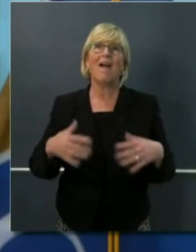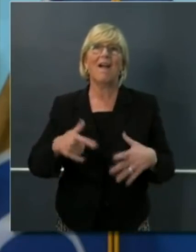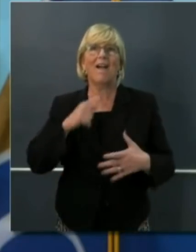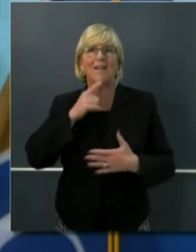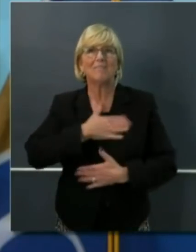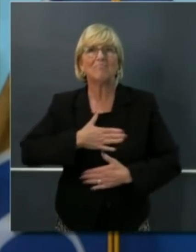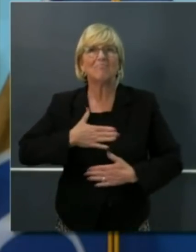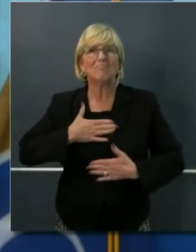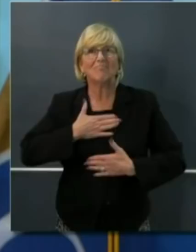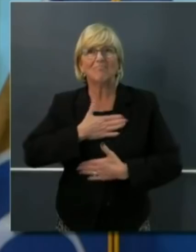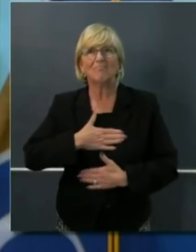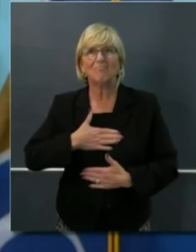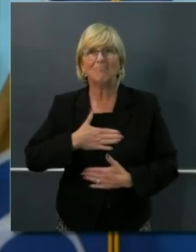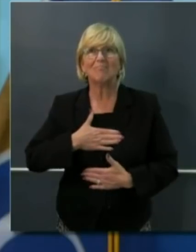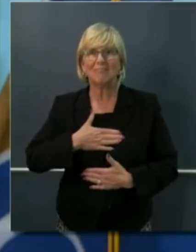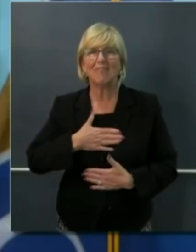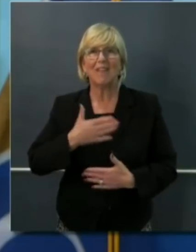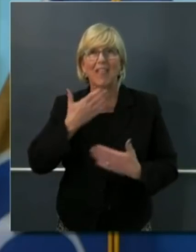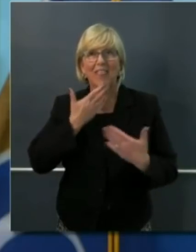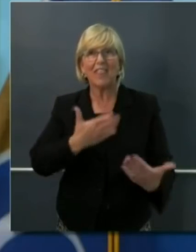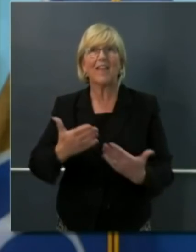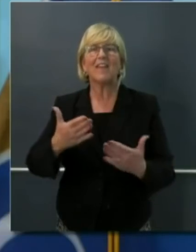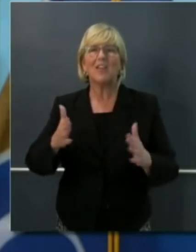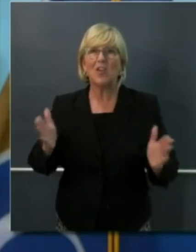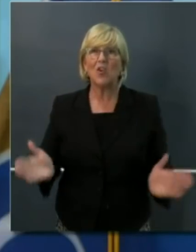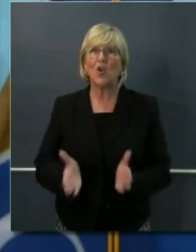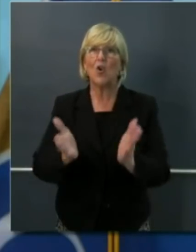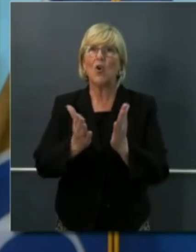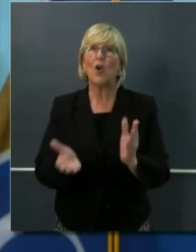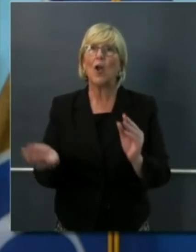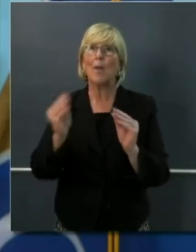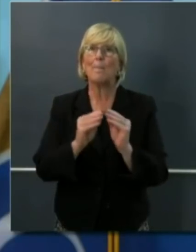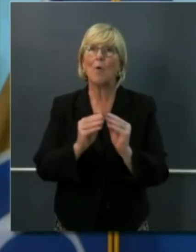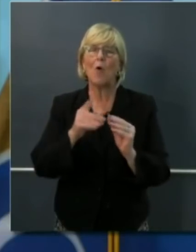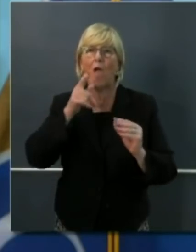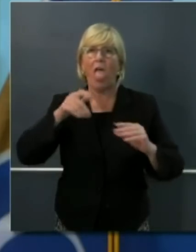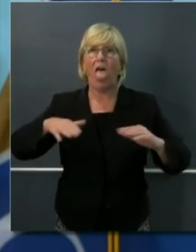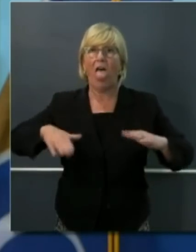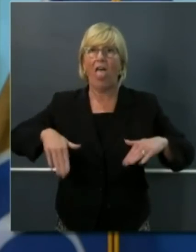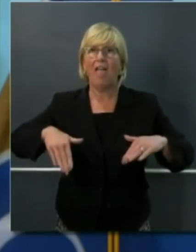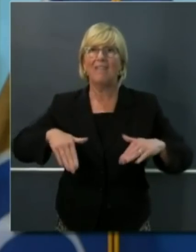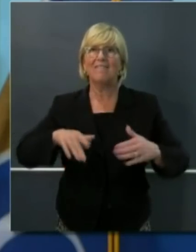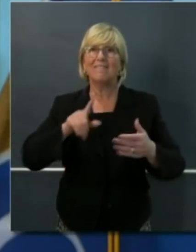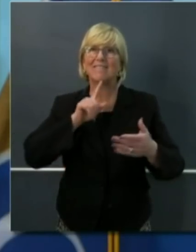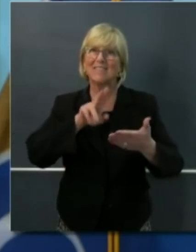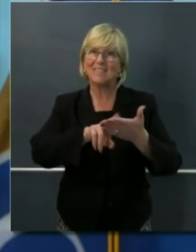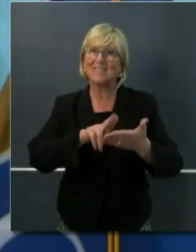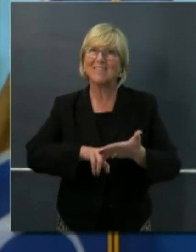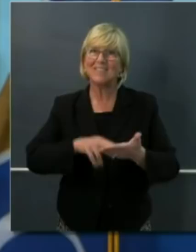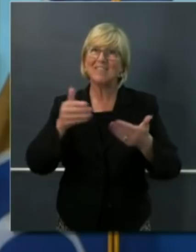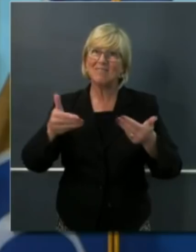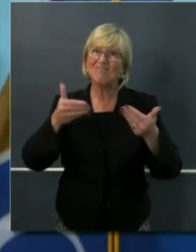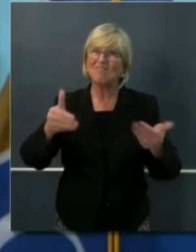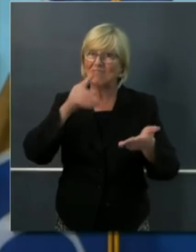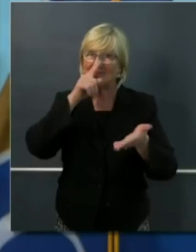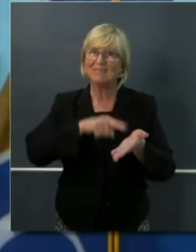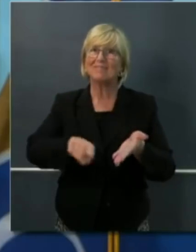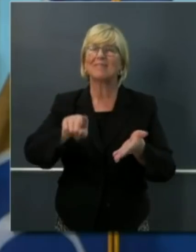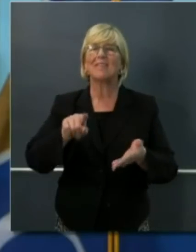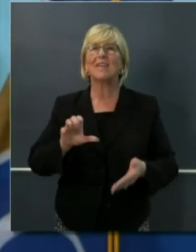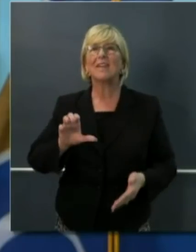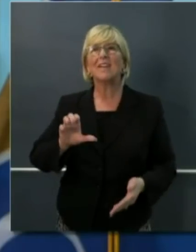continues to be extraordinary. I just want to encourage those of you that have not yet availed yourself to that site to consider going